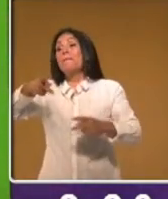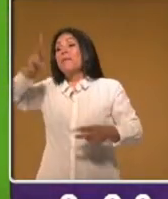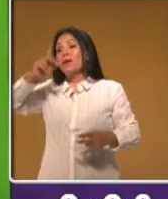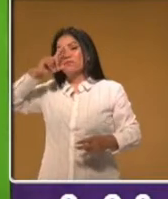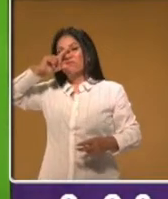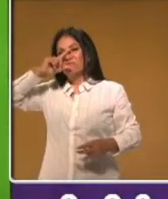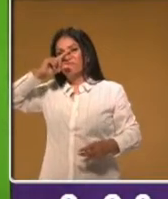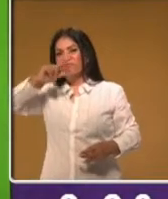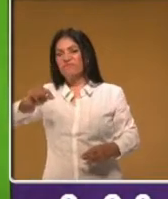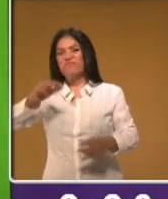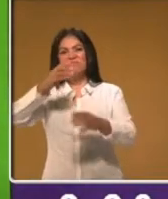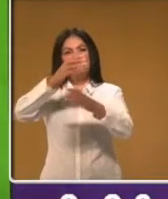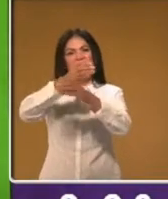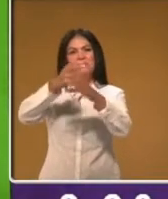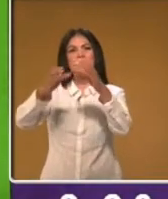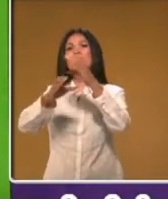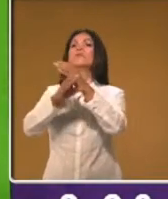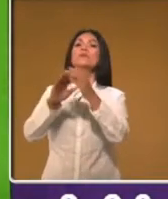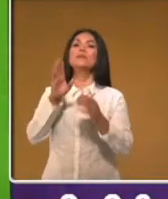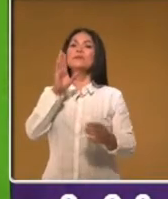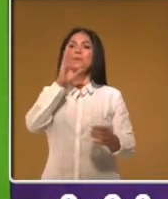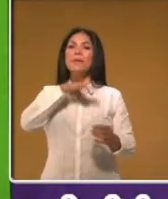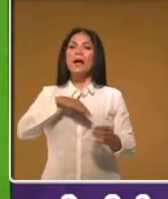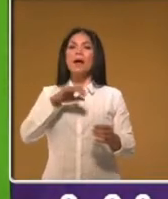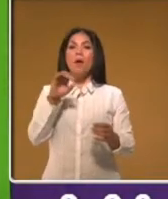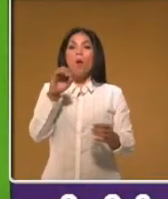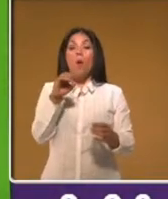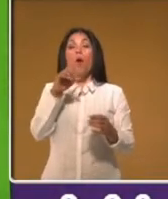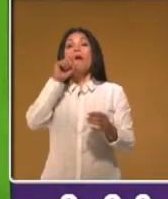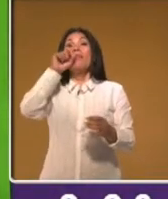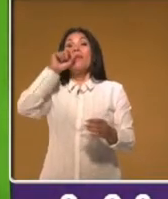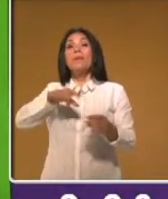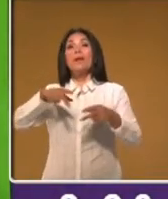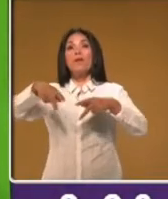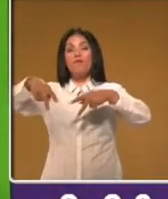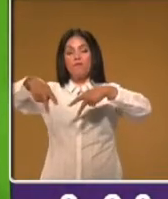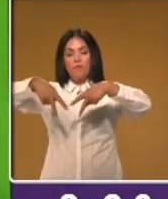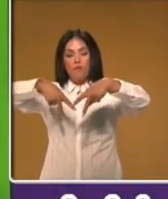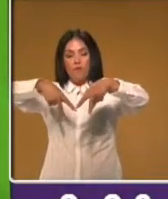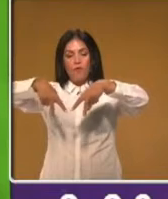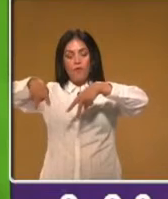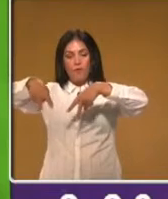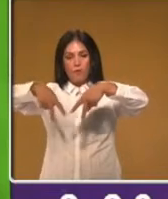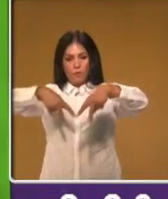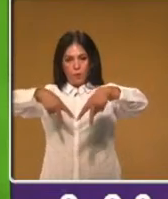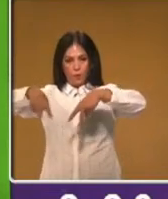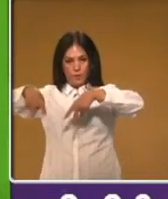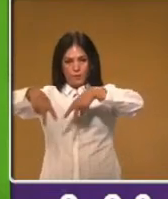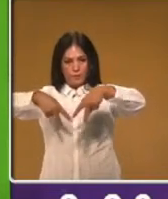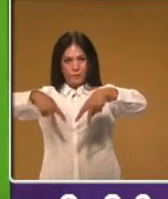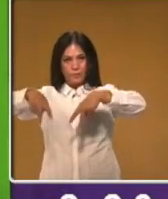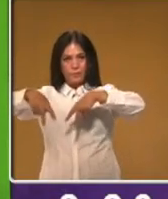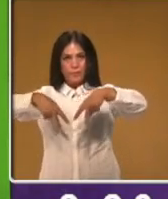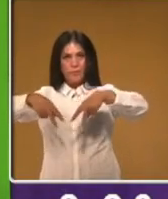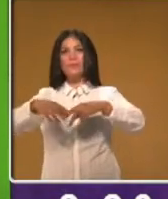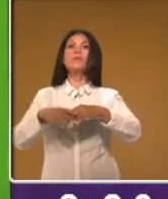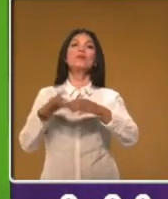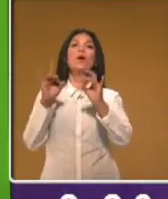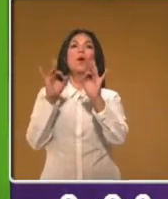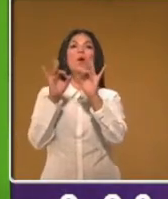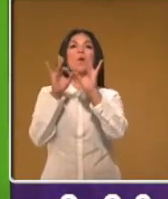When you are playing soccer, when you are playing your favorite video game, sometimes you